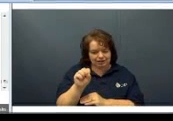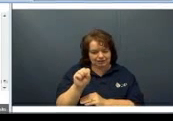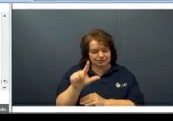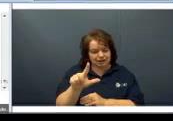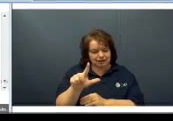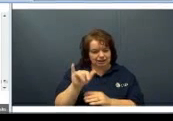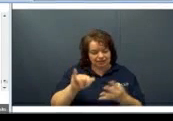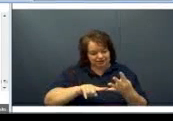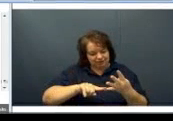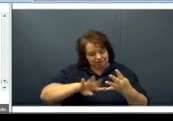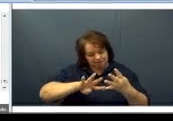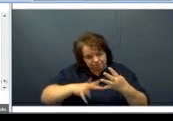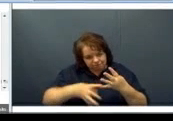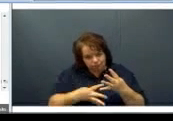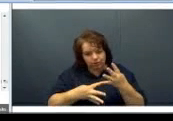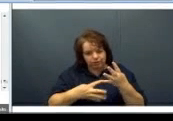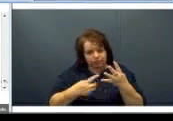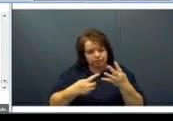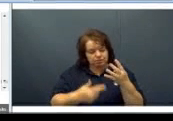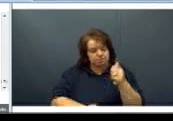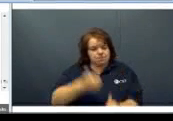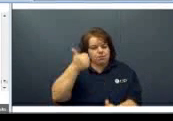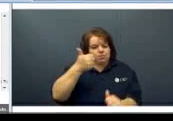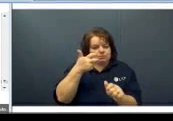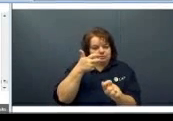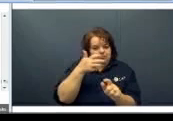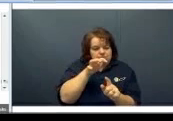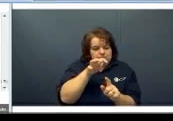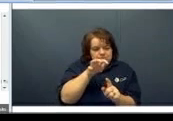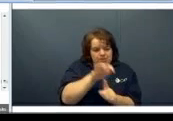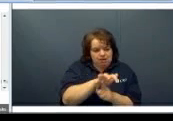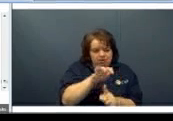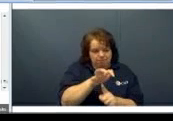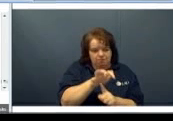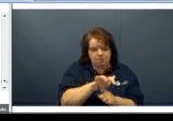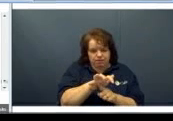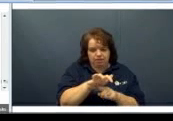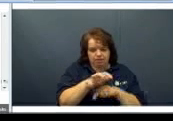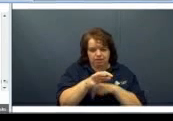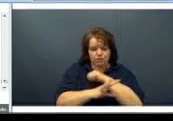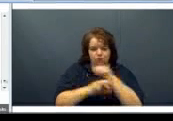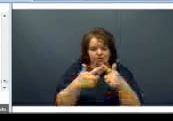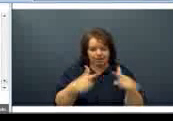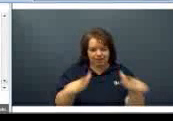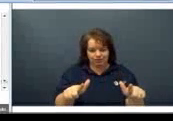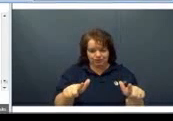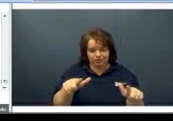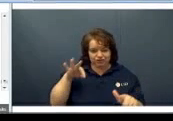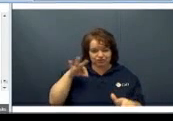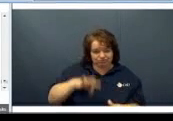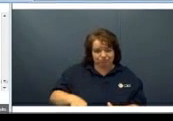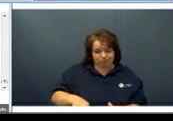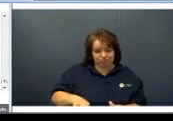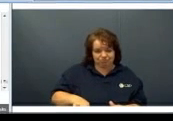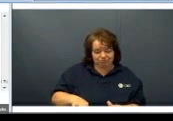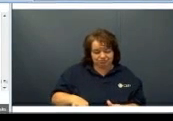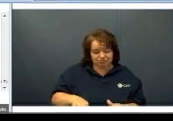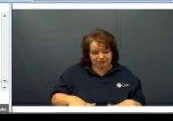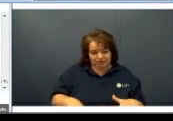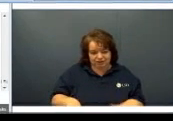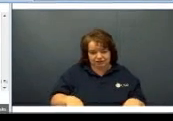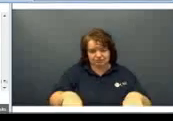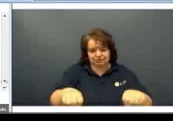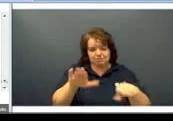in American Sign Language, and it is the fourth most taken foreign language for